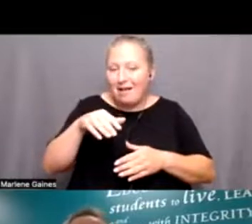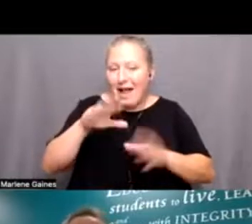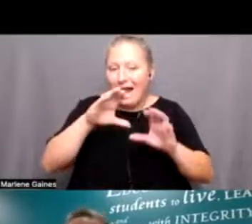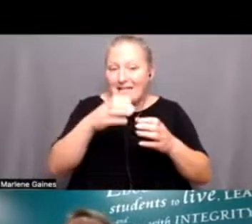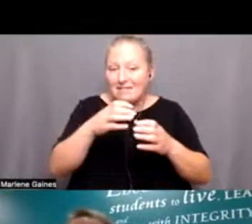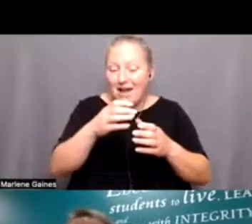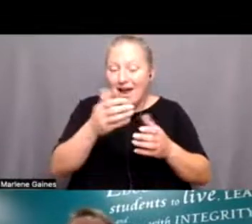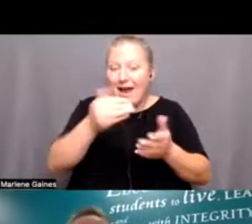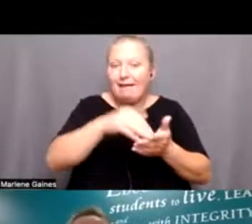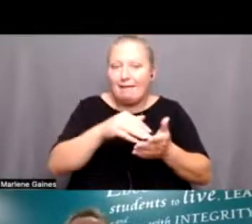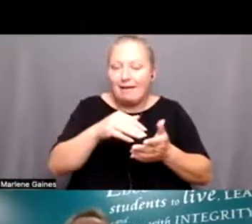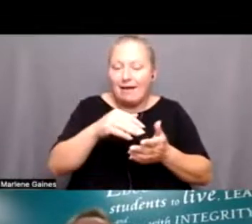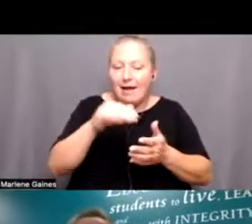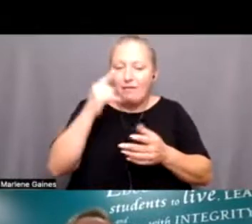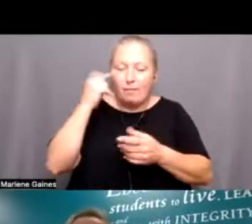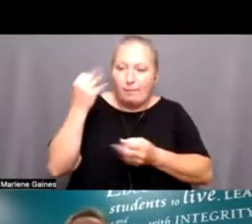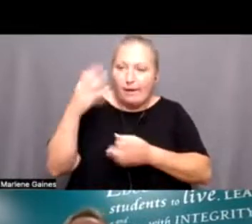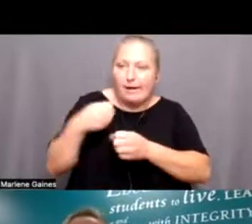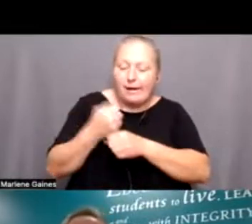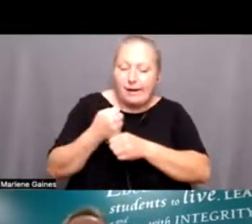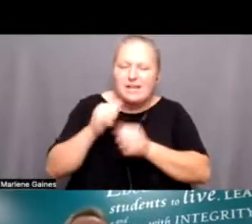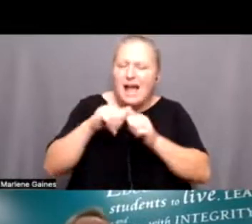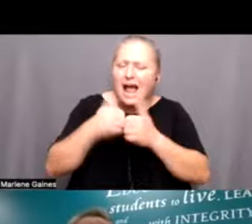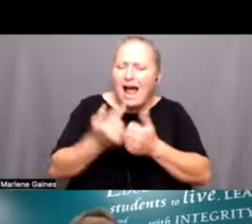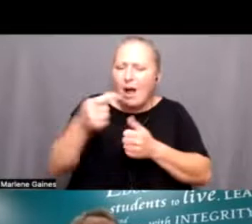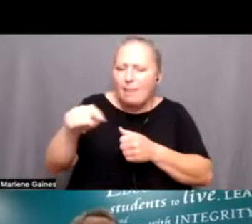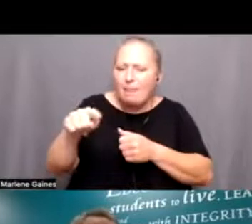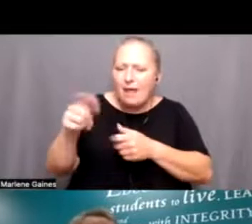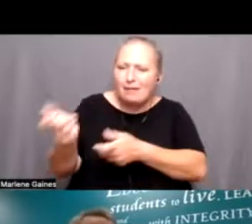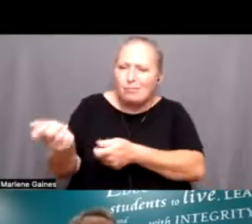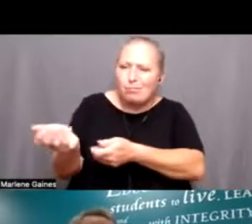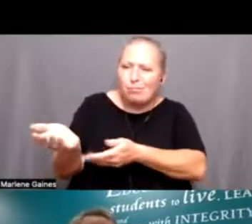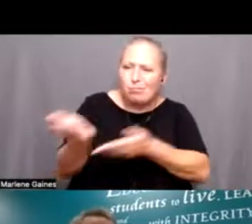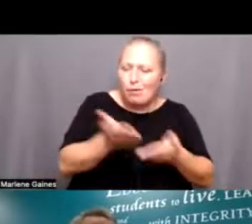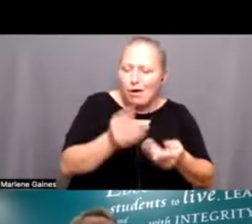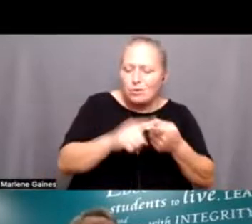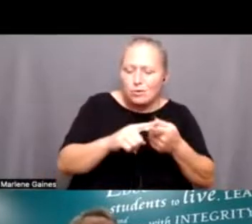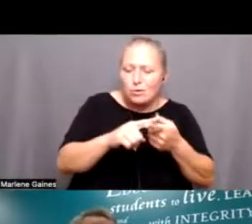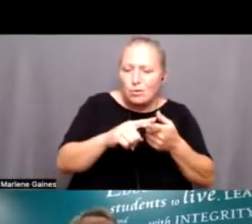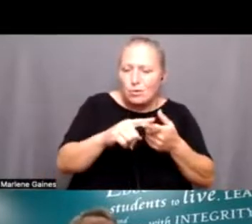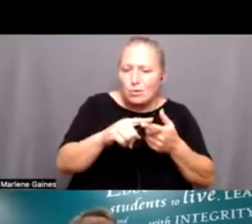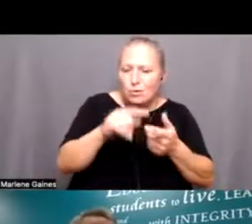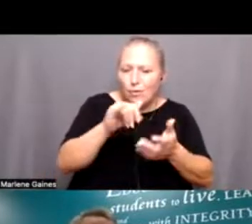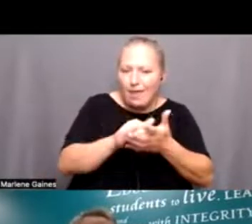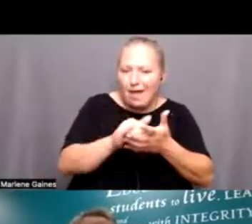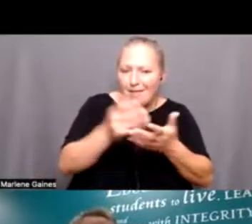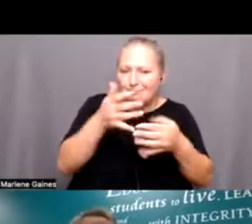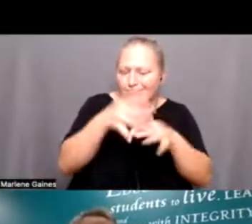multiple years, like how are they brought into that equation?